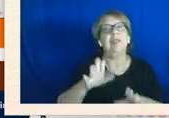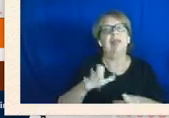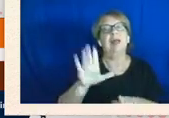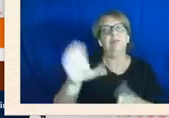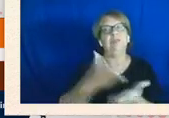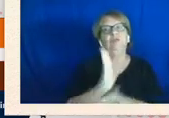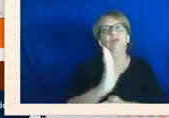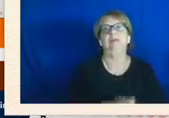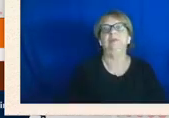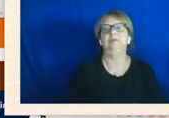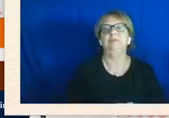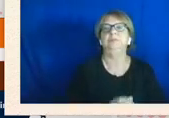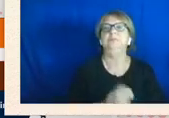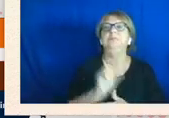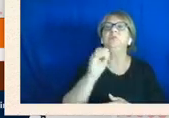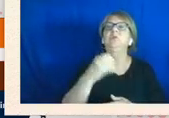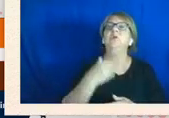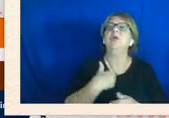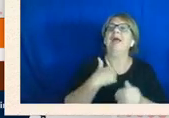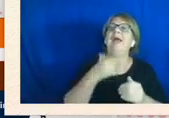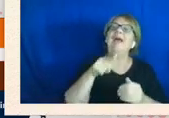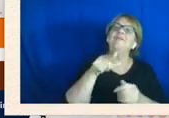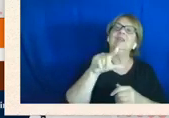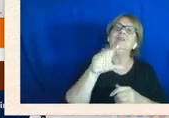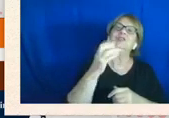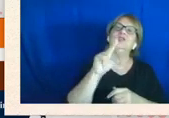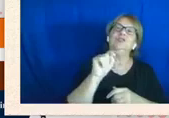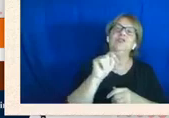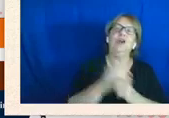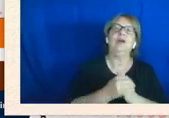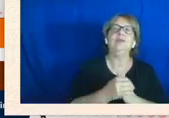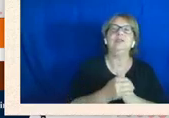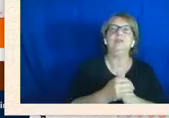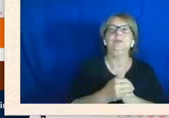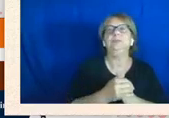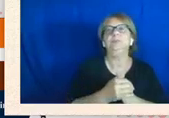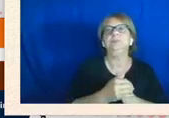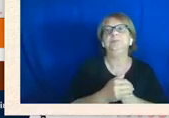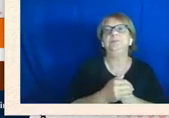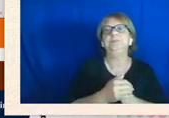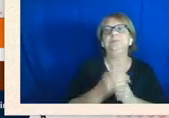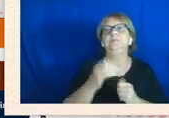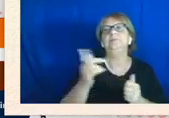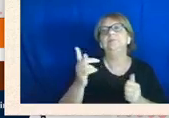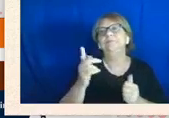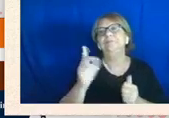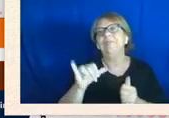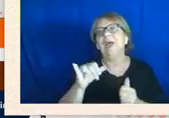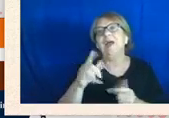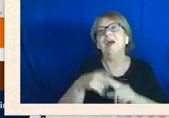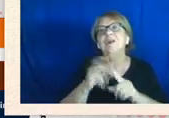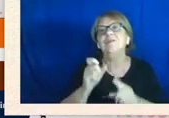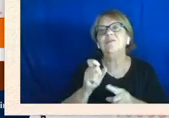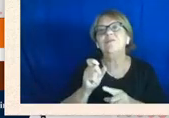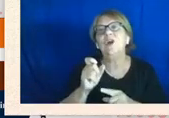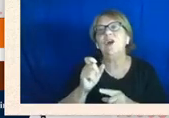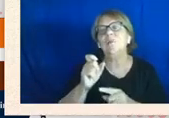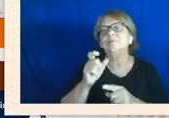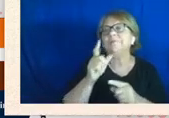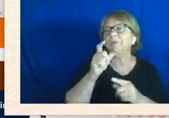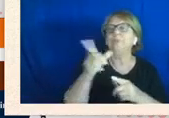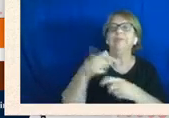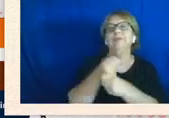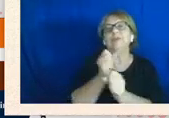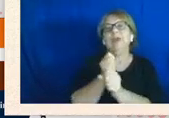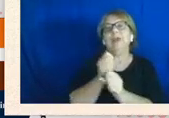So we have our little handy-dandy chart, and I'd like to give thanks to Fritz Fitch for helping create this. But we're looking at levels of